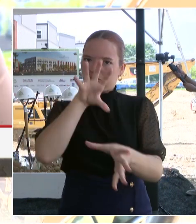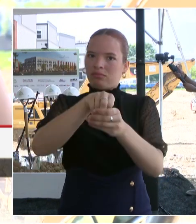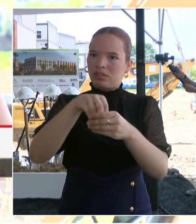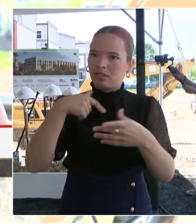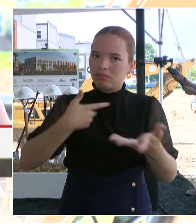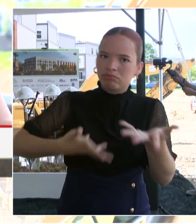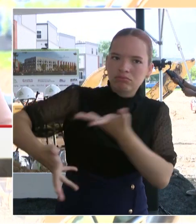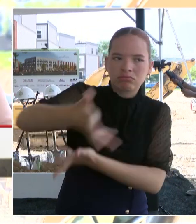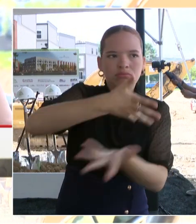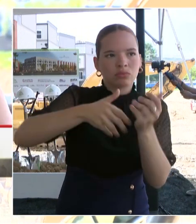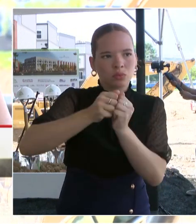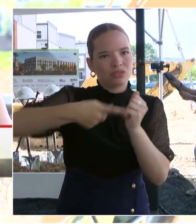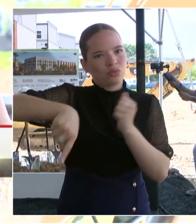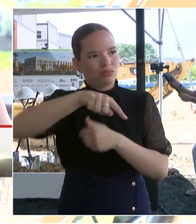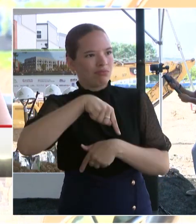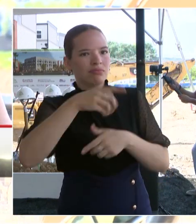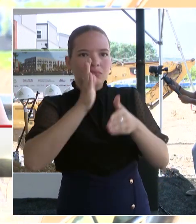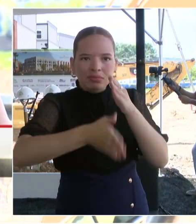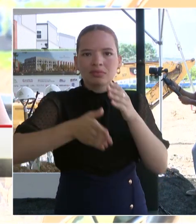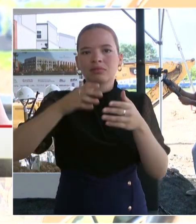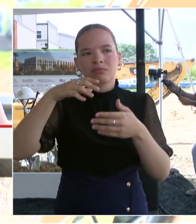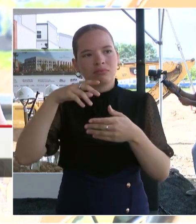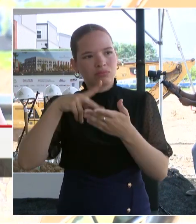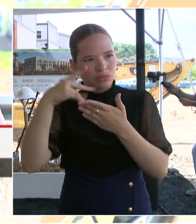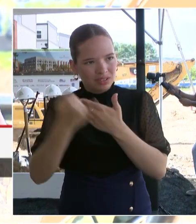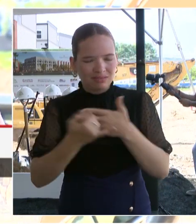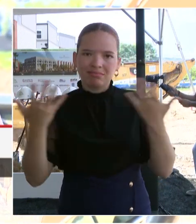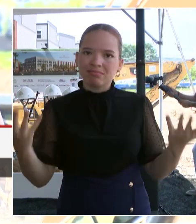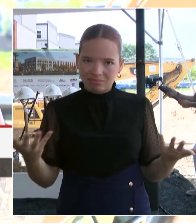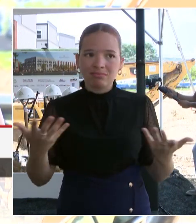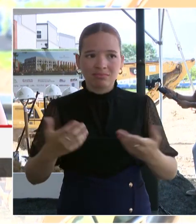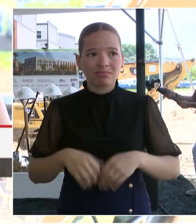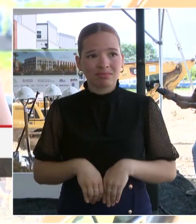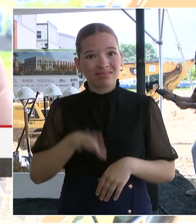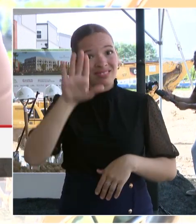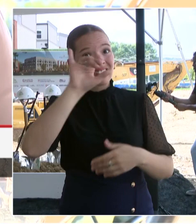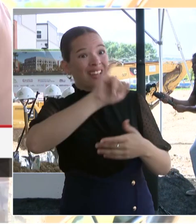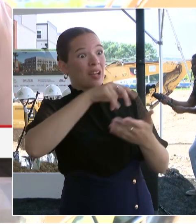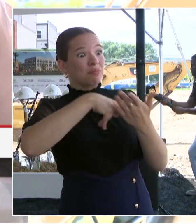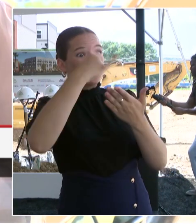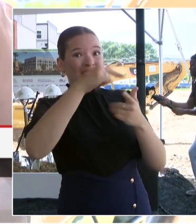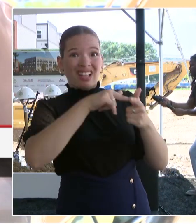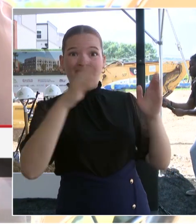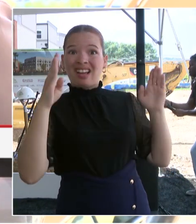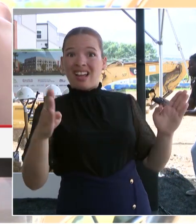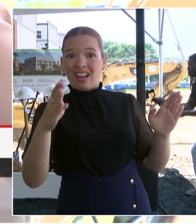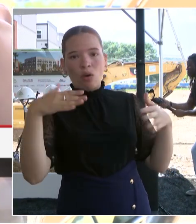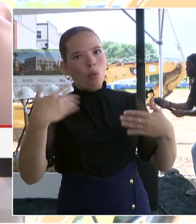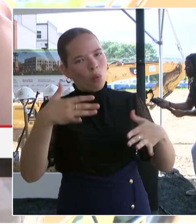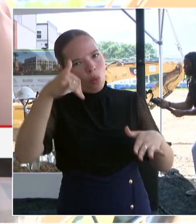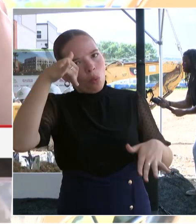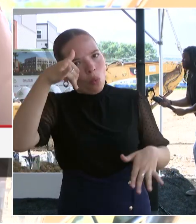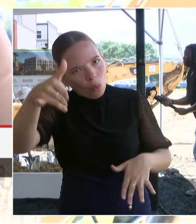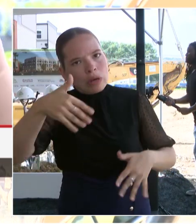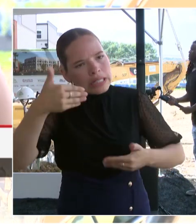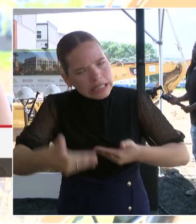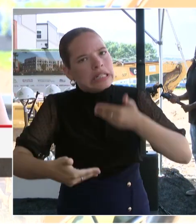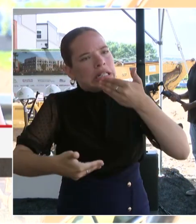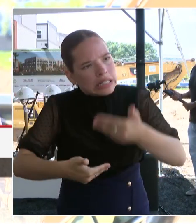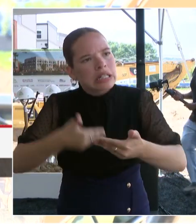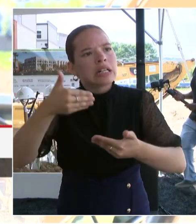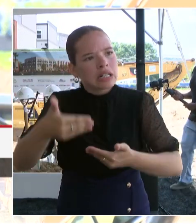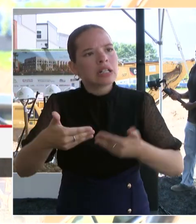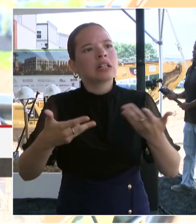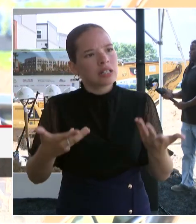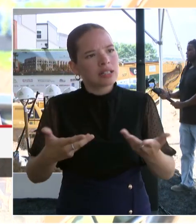for a long time. I saw it work when I was back in Silver Spring, and I knew it would work in Ward 4. And so I'm really pleased